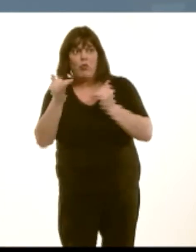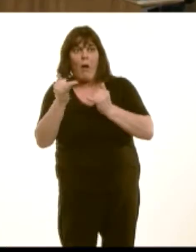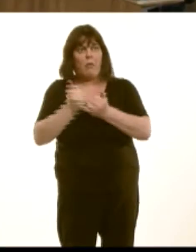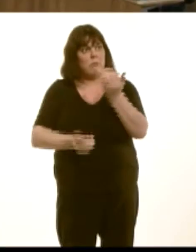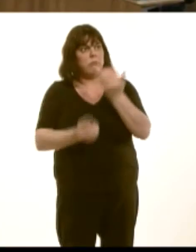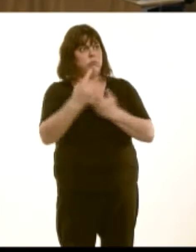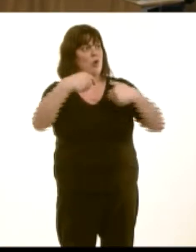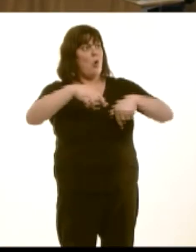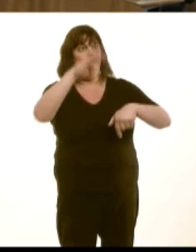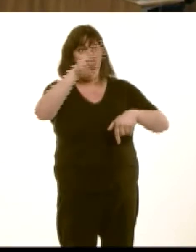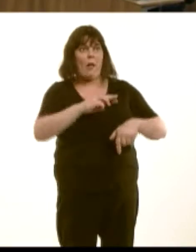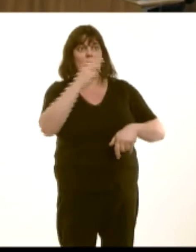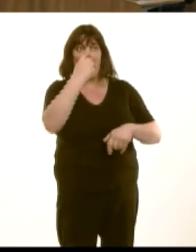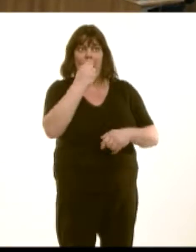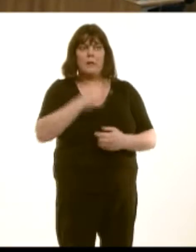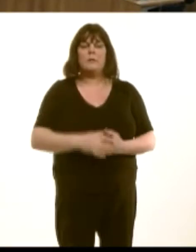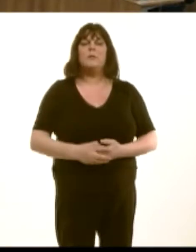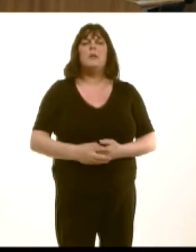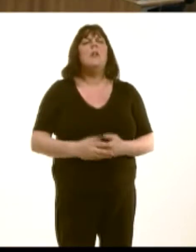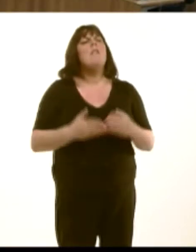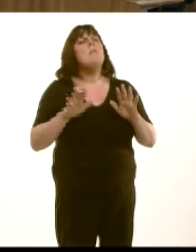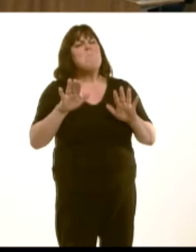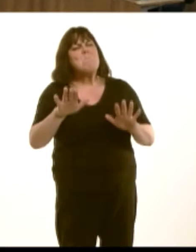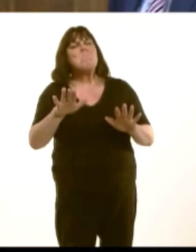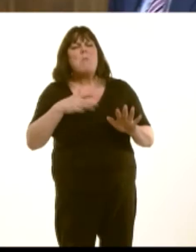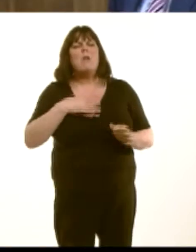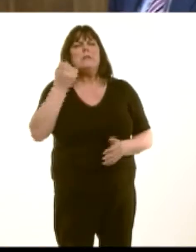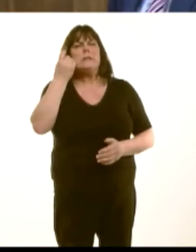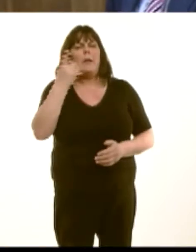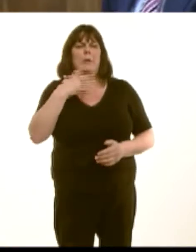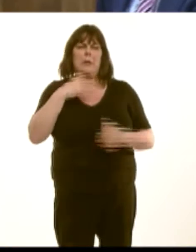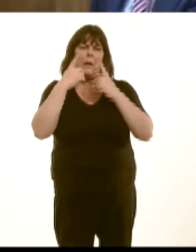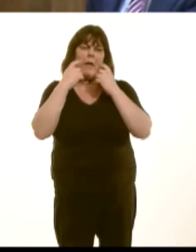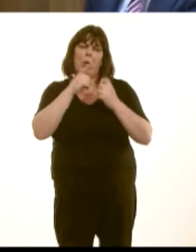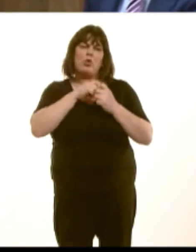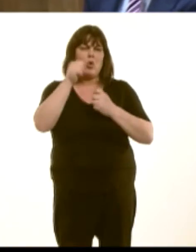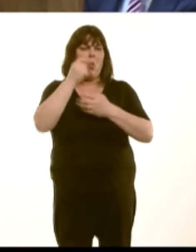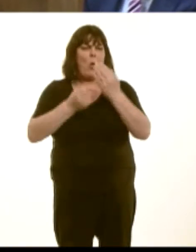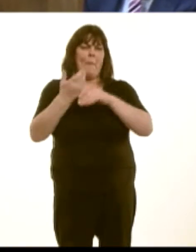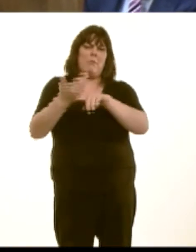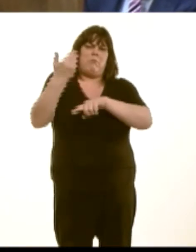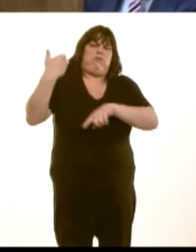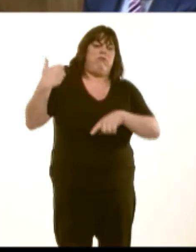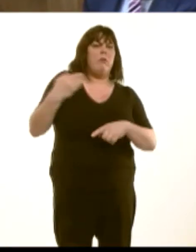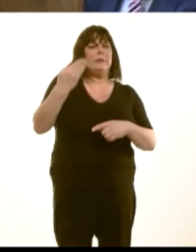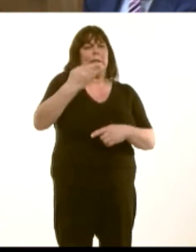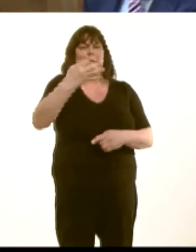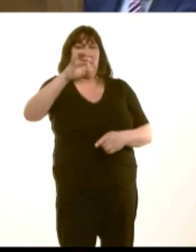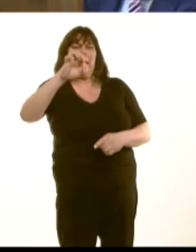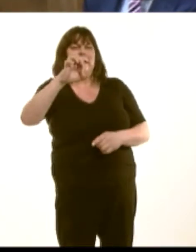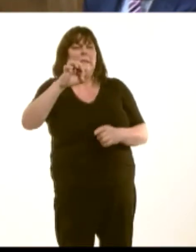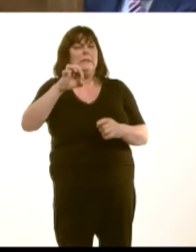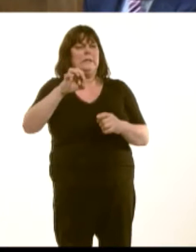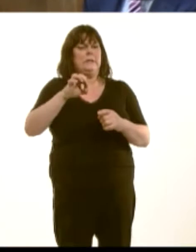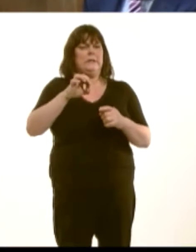Wales? I understand the point, but I think we should be cautious. We've got to bear in mind that it was after a series of disasters in the 80s involving old